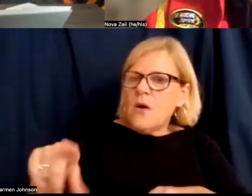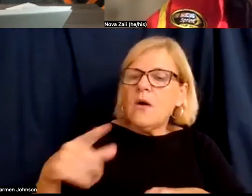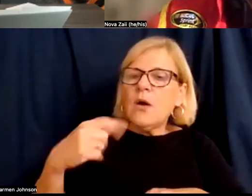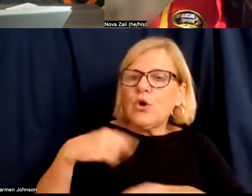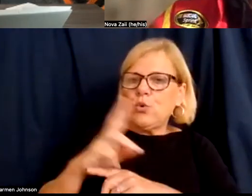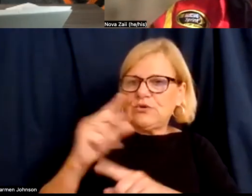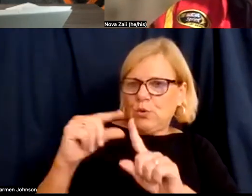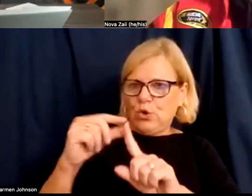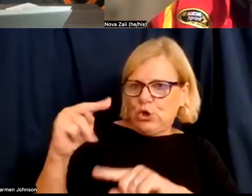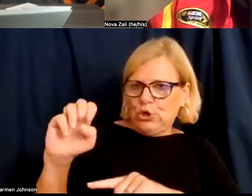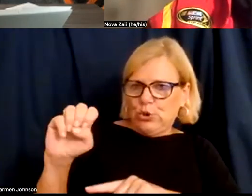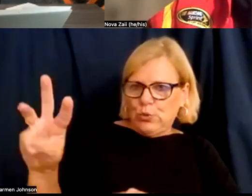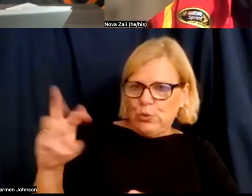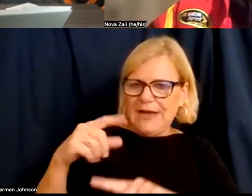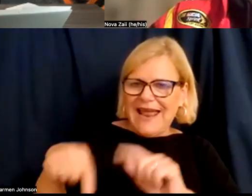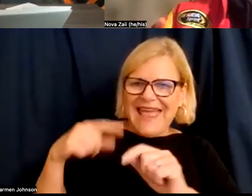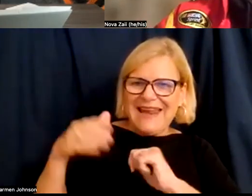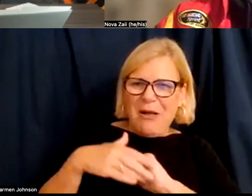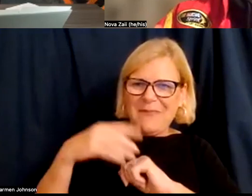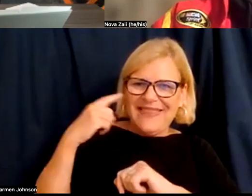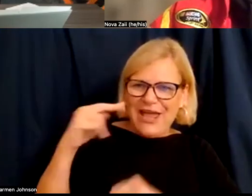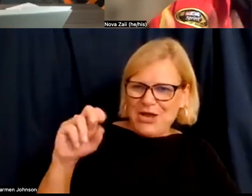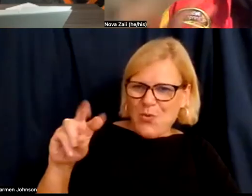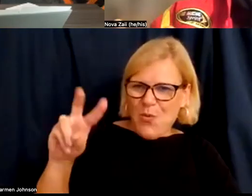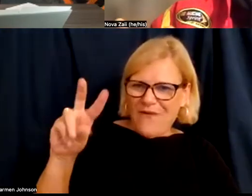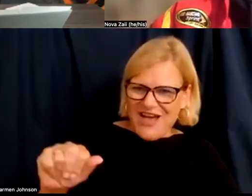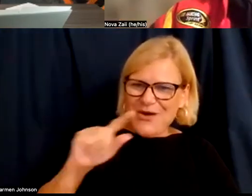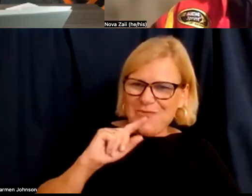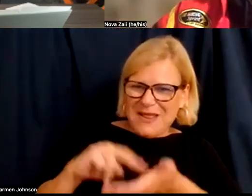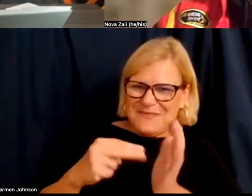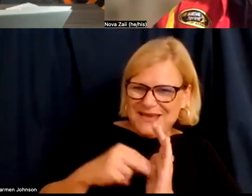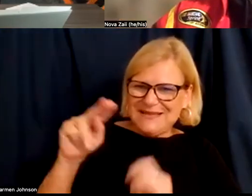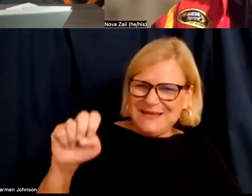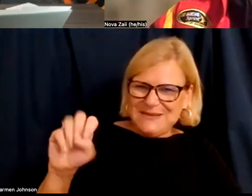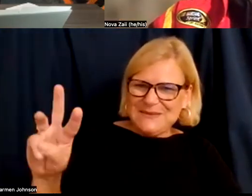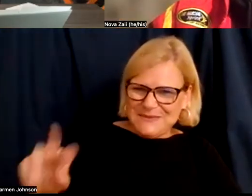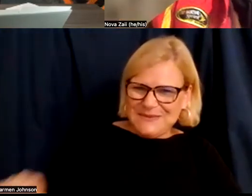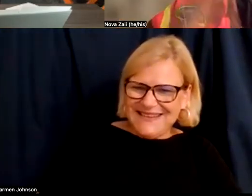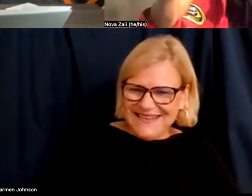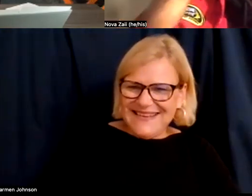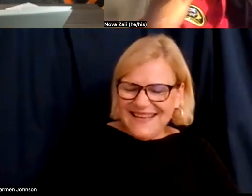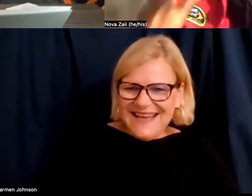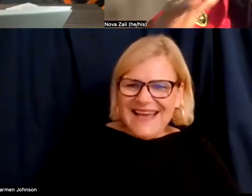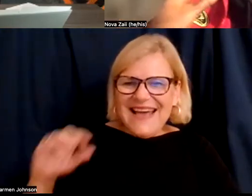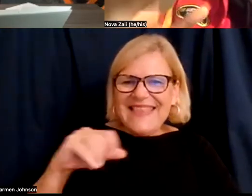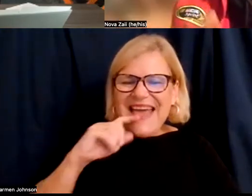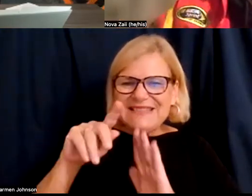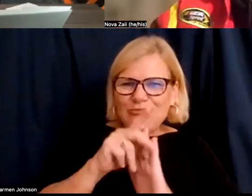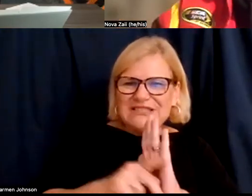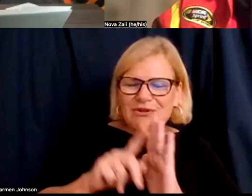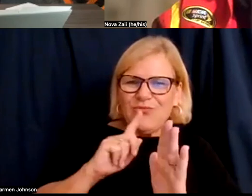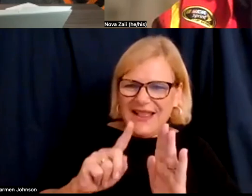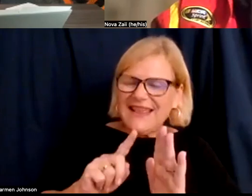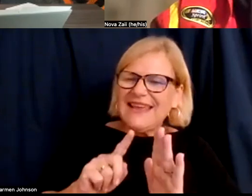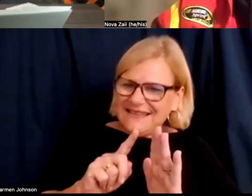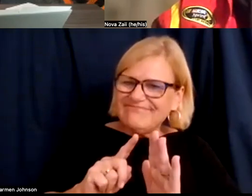word new right now, and I can't help but think about the fact that Nova actually means new. And that is a principle that really charges